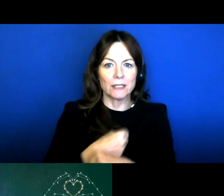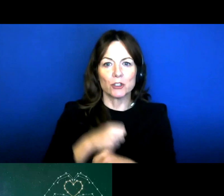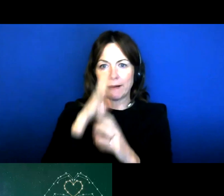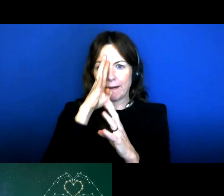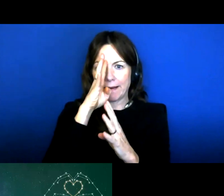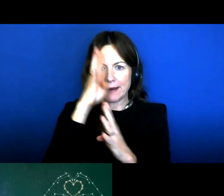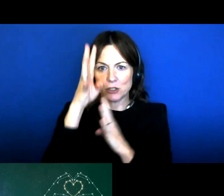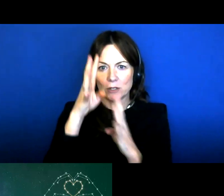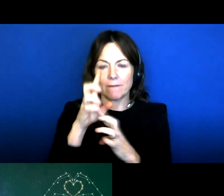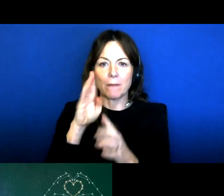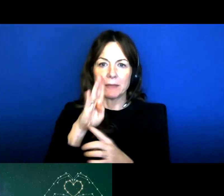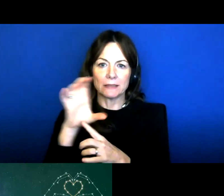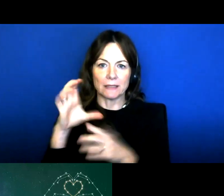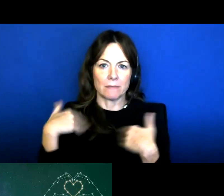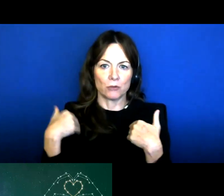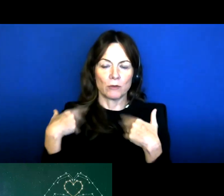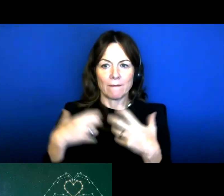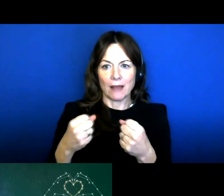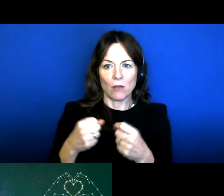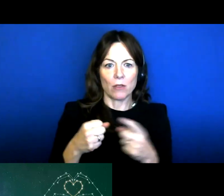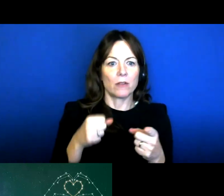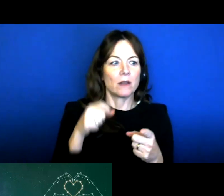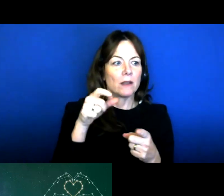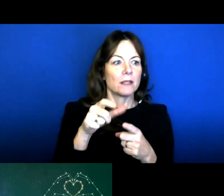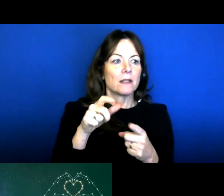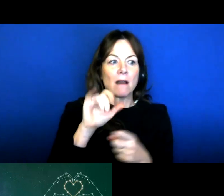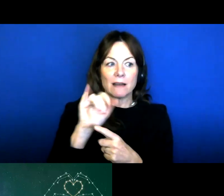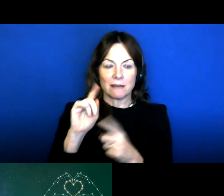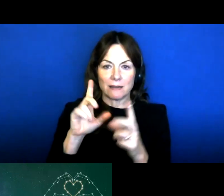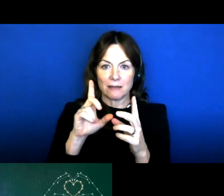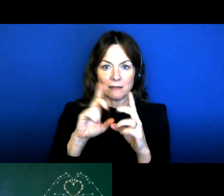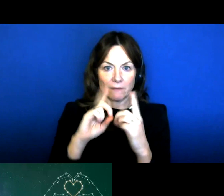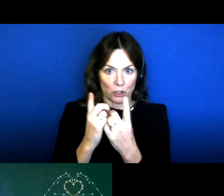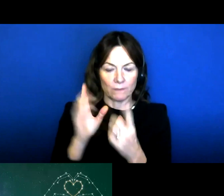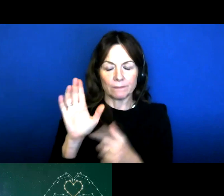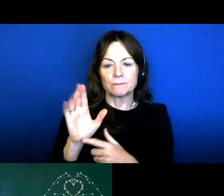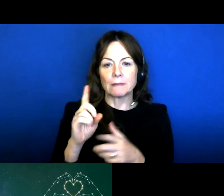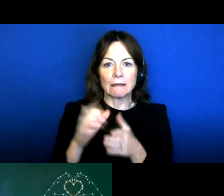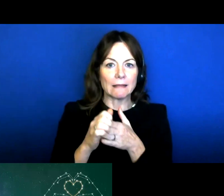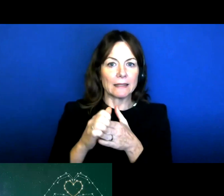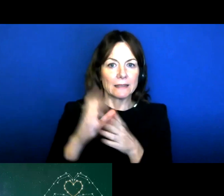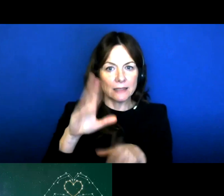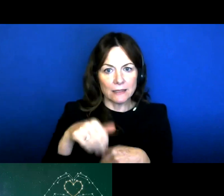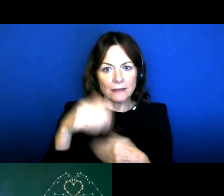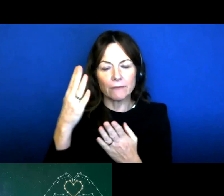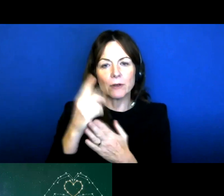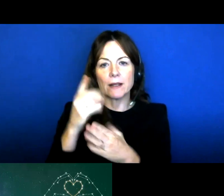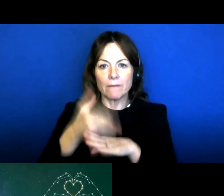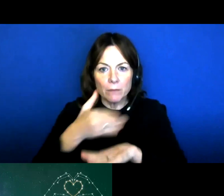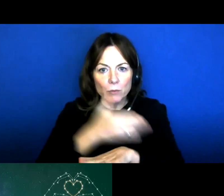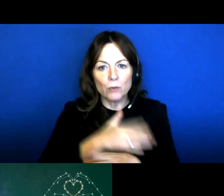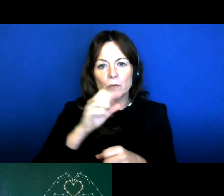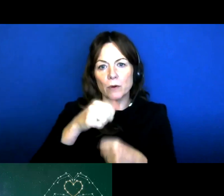Health. In the health sector IMIT division, he leads the delivery of the Improved Provider